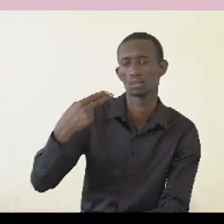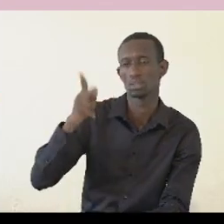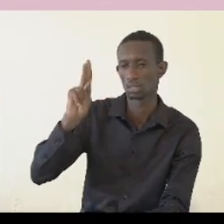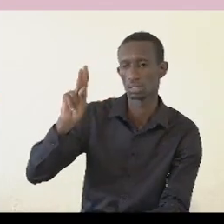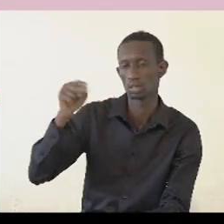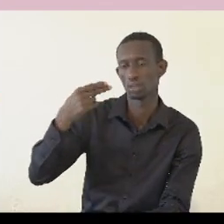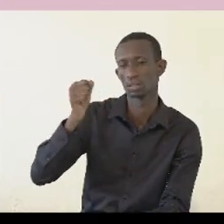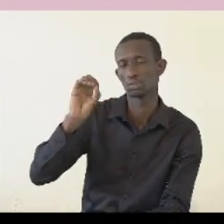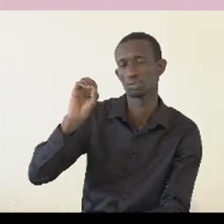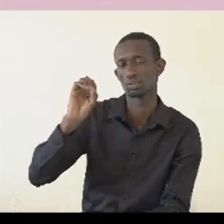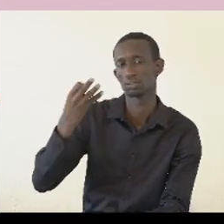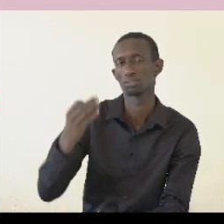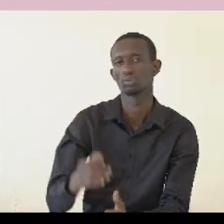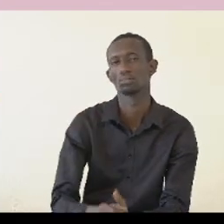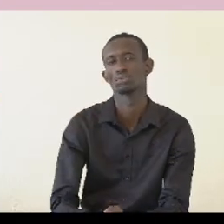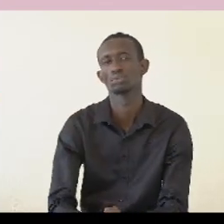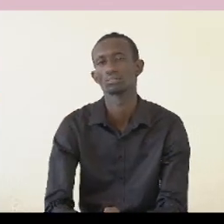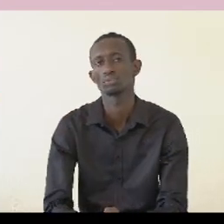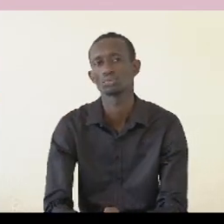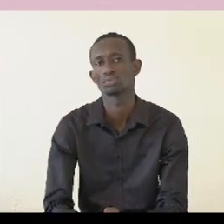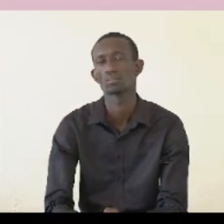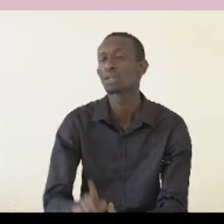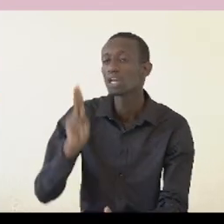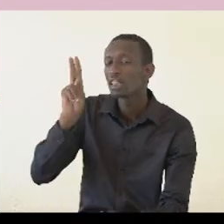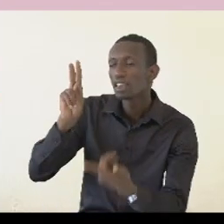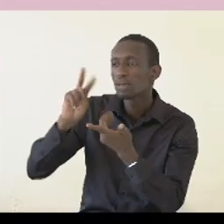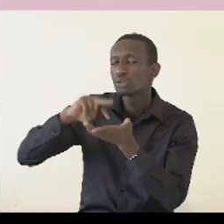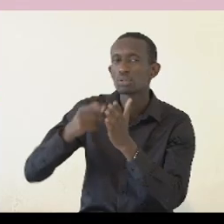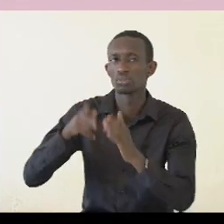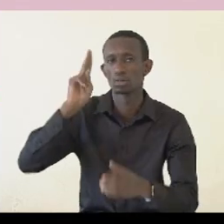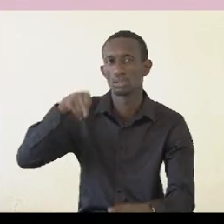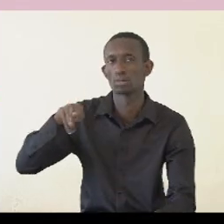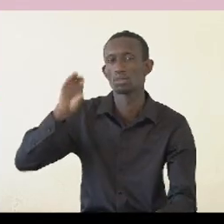KHSO3. The name of this one is potassium.